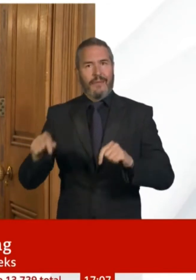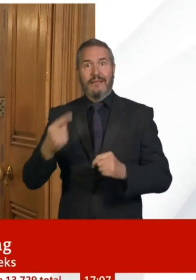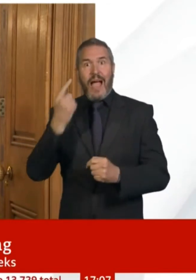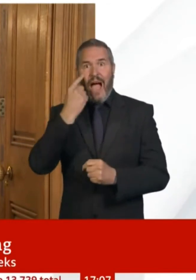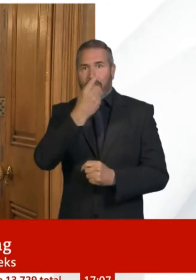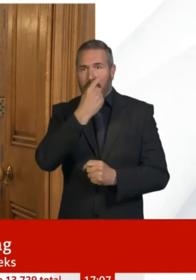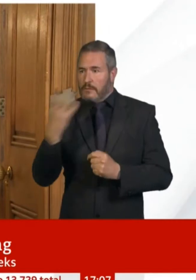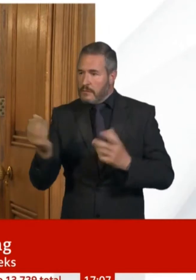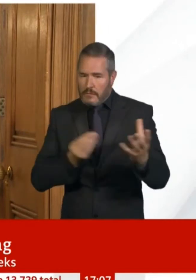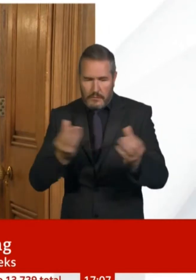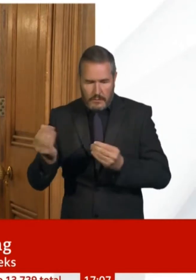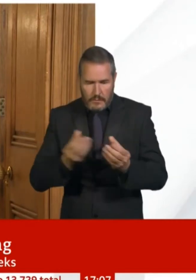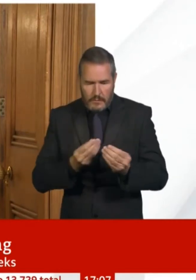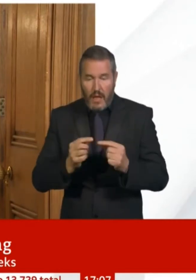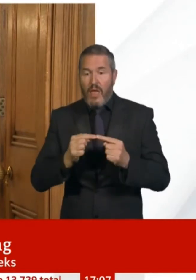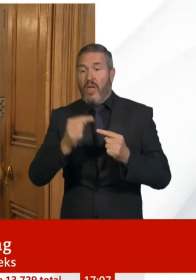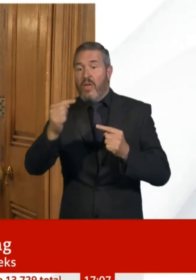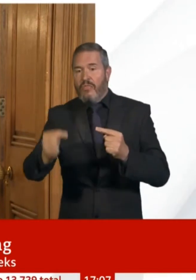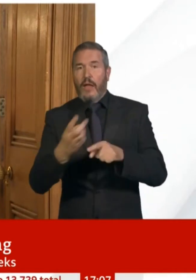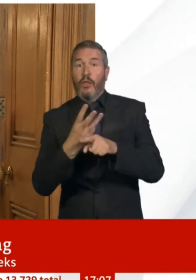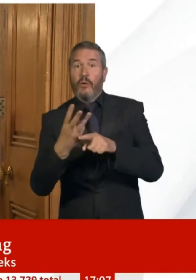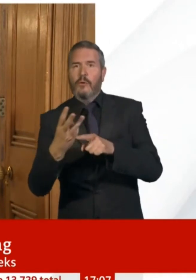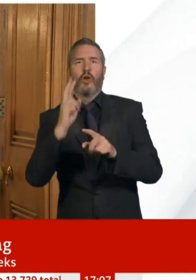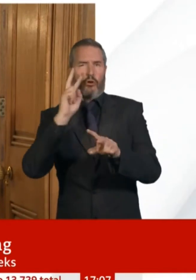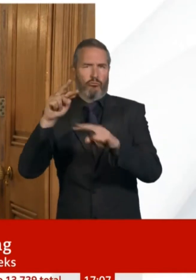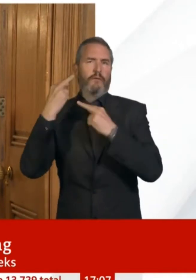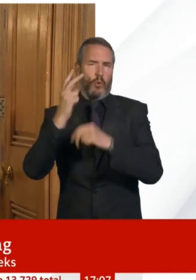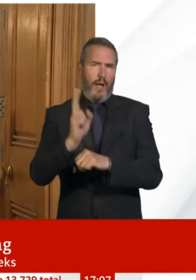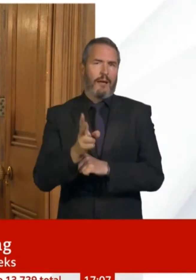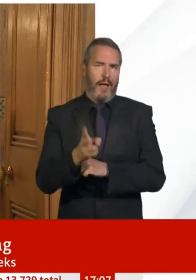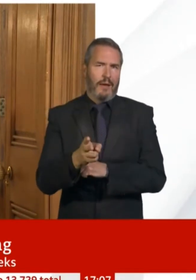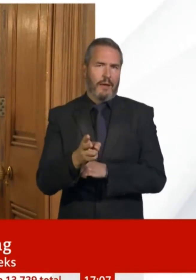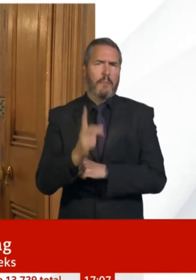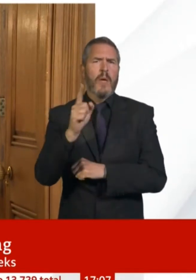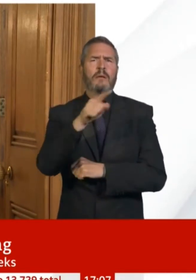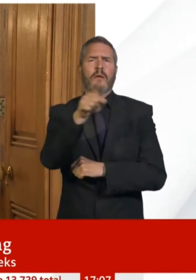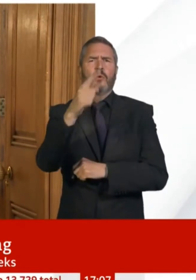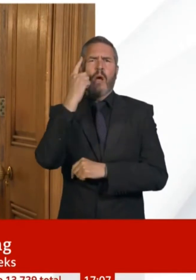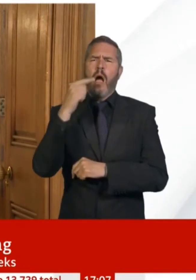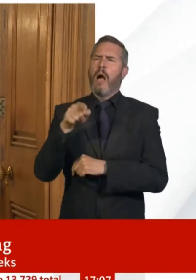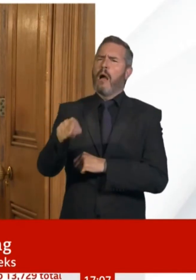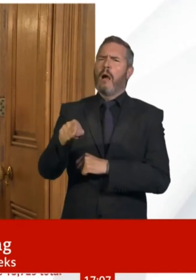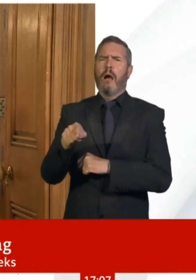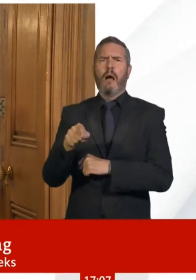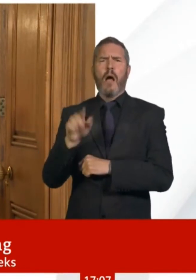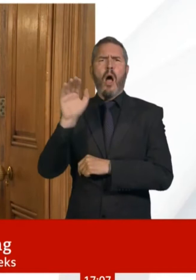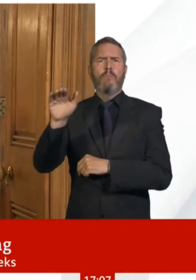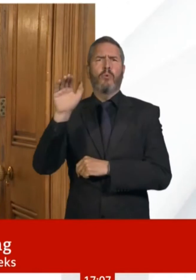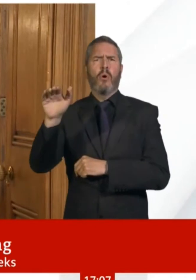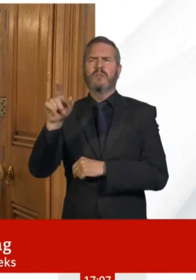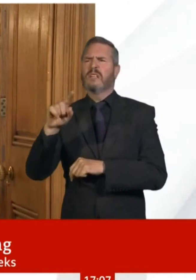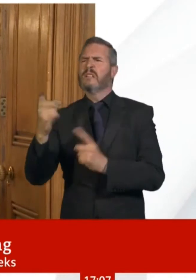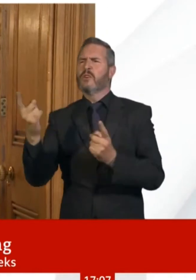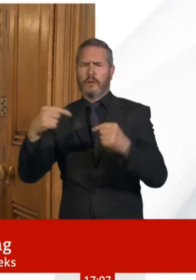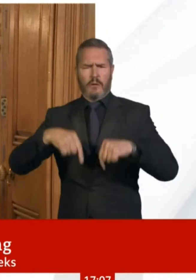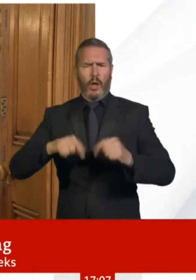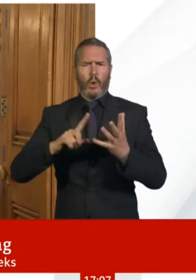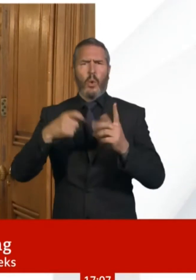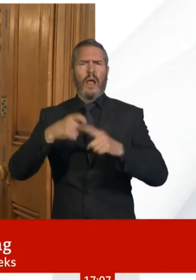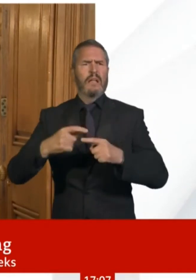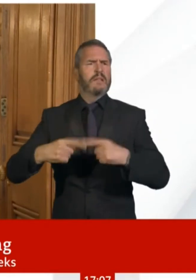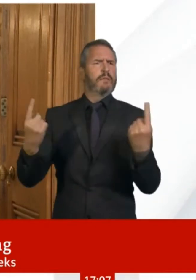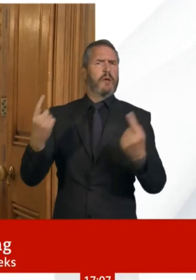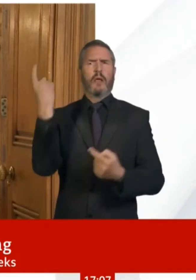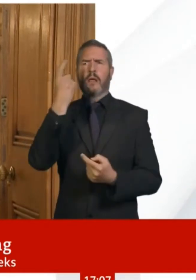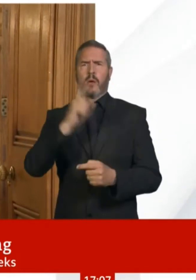time. Now, I know some people will look at other countries and say, well, why is the UK not doing what they're doing? And I can reassure